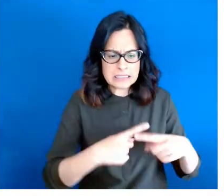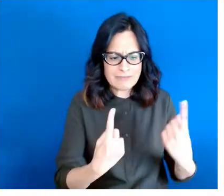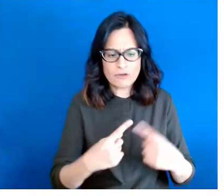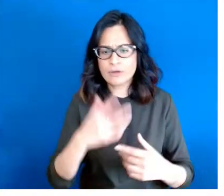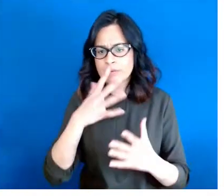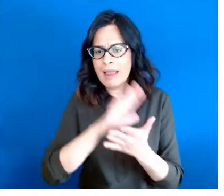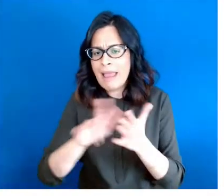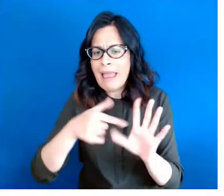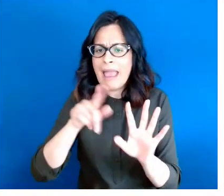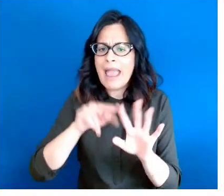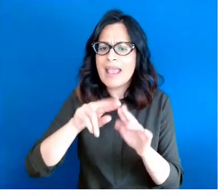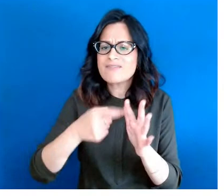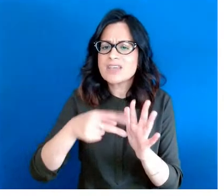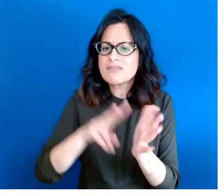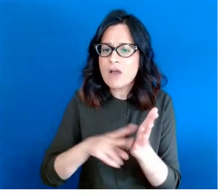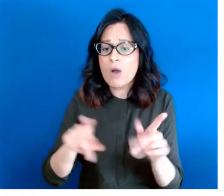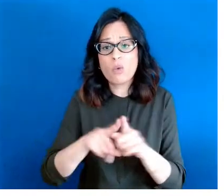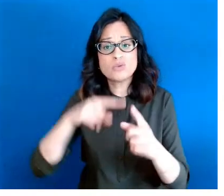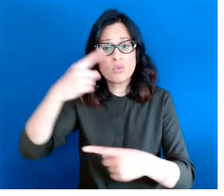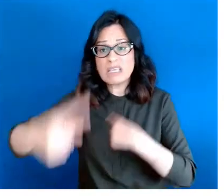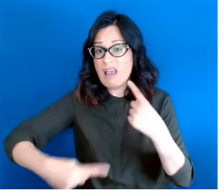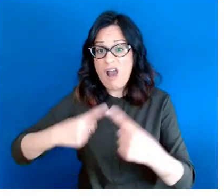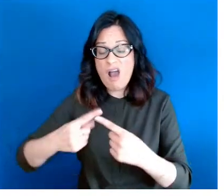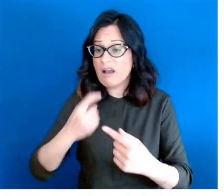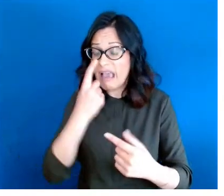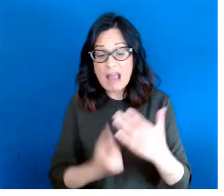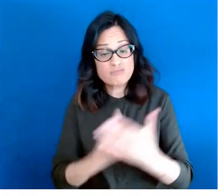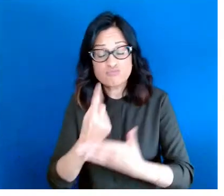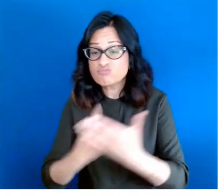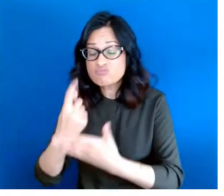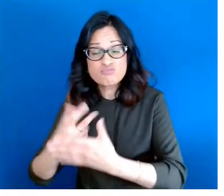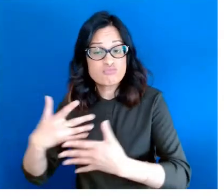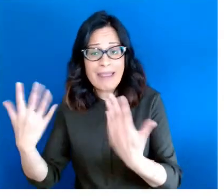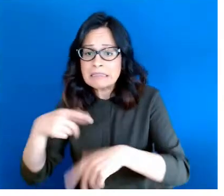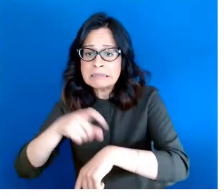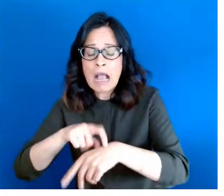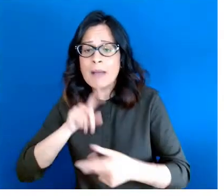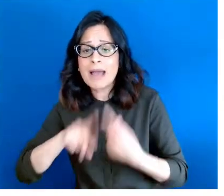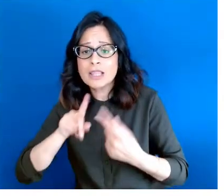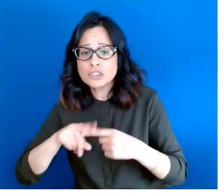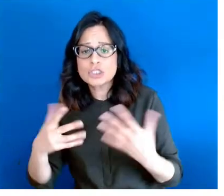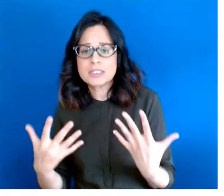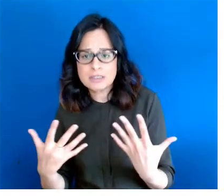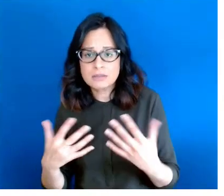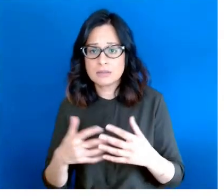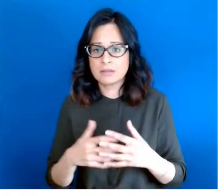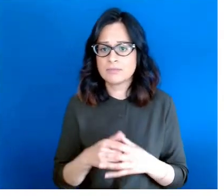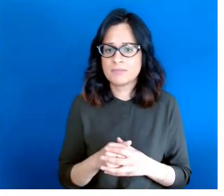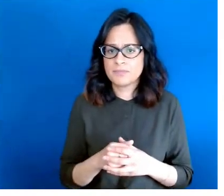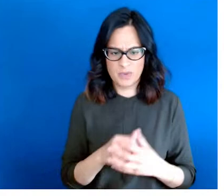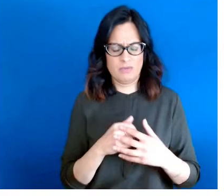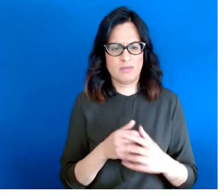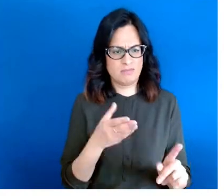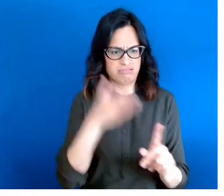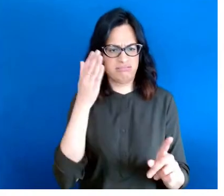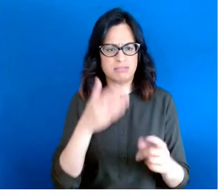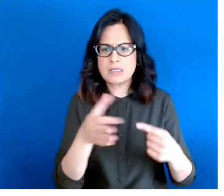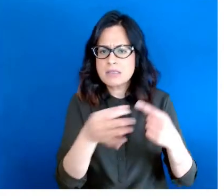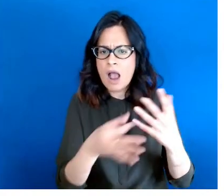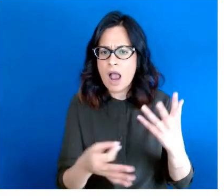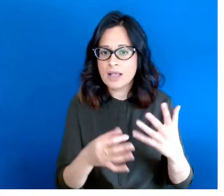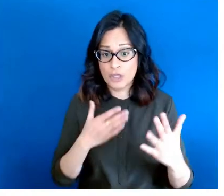to perennial allergic rhinitis. The signs, what I want to go through